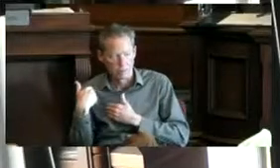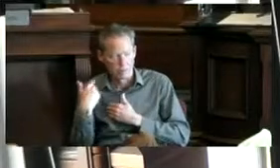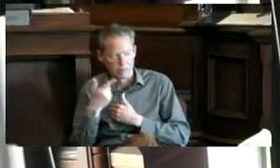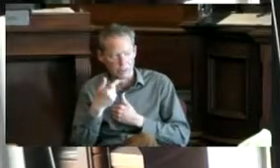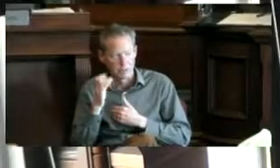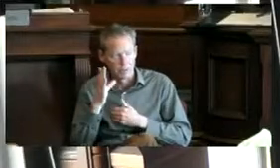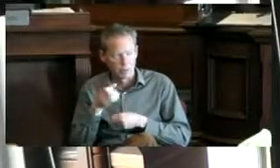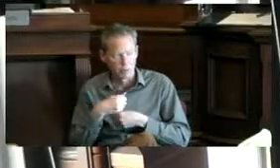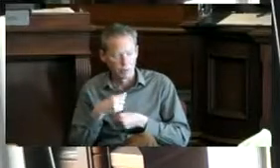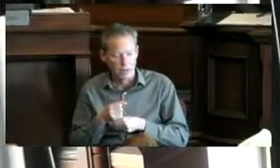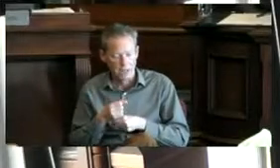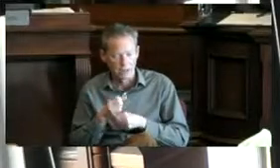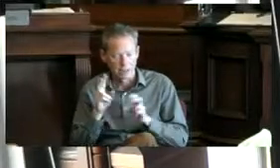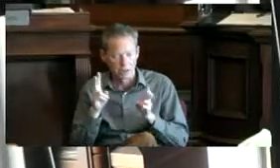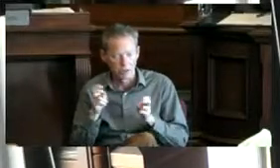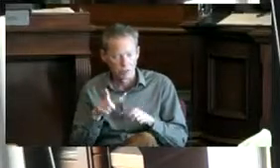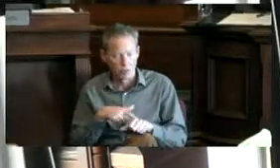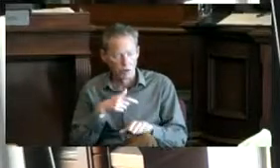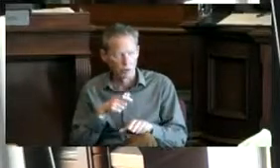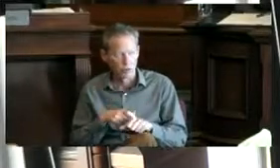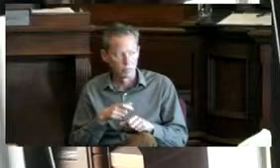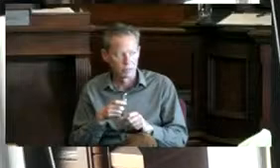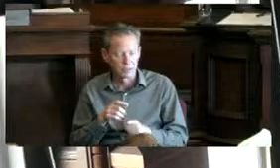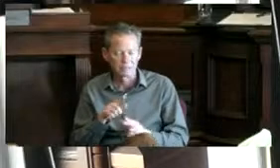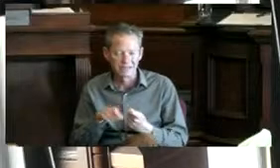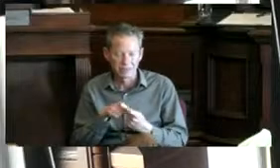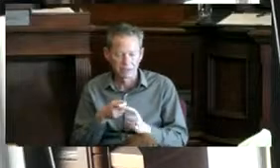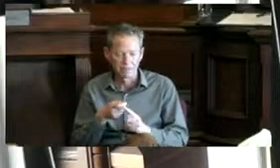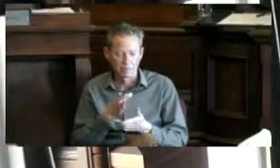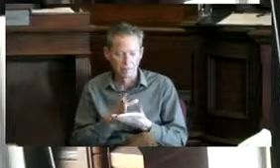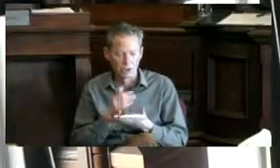create issues long term, particularly from a fiscal standpoint.